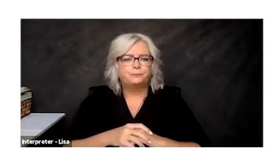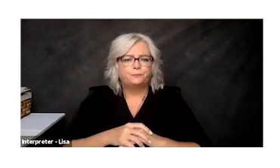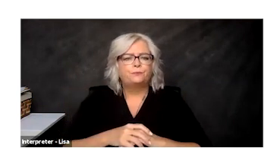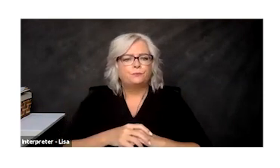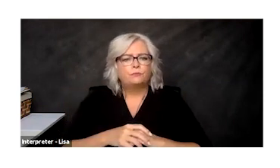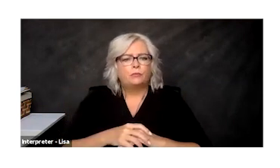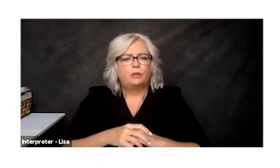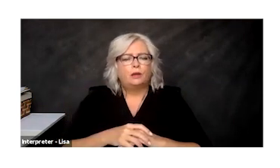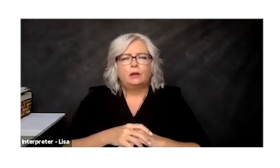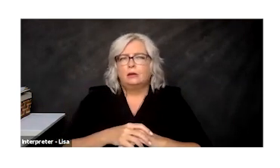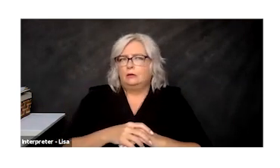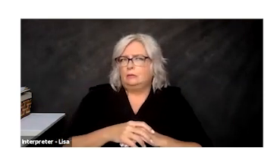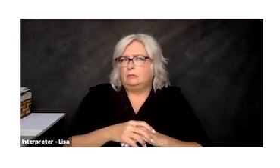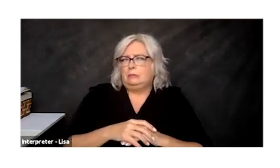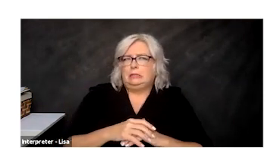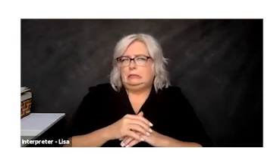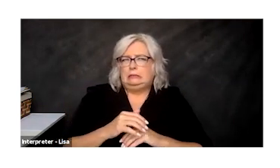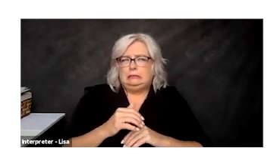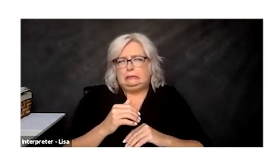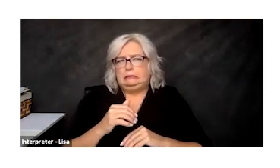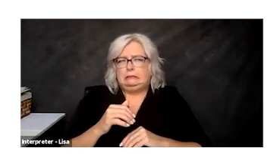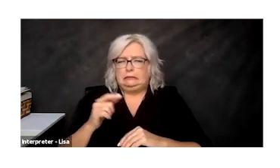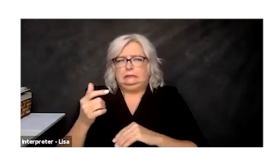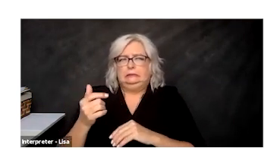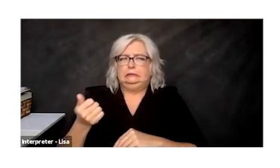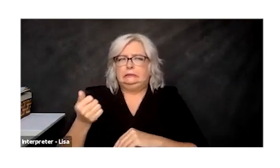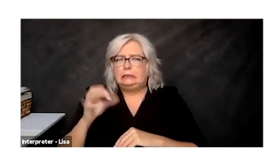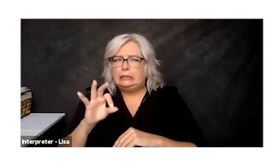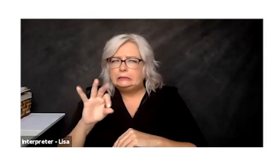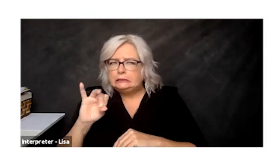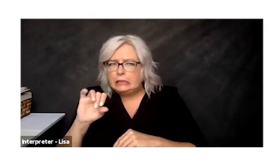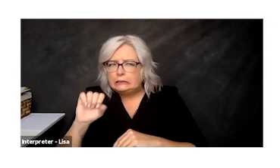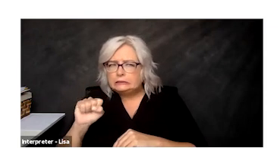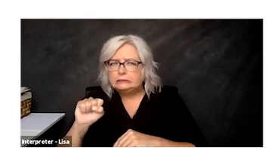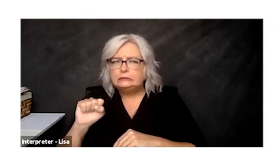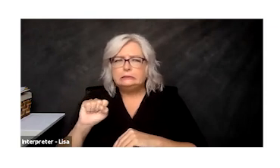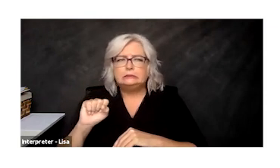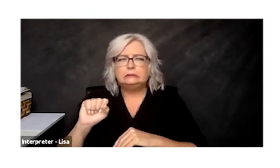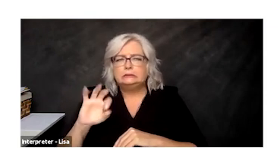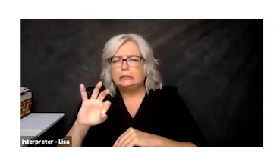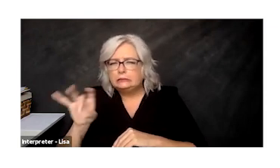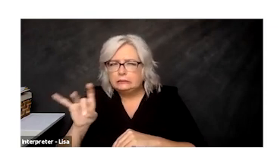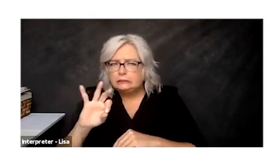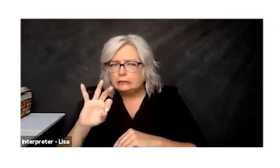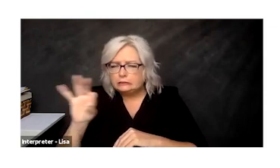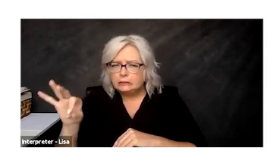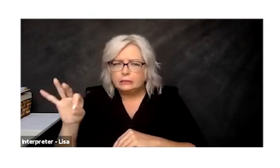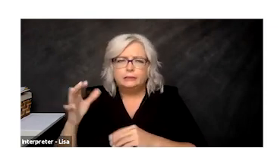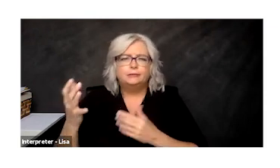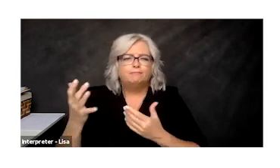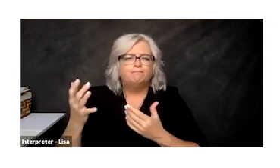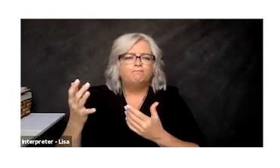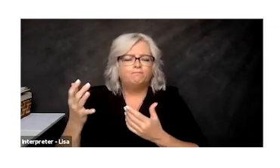say in the late 90s, early 2000s, in which there were like a spate of